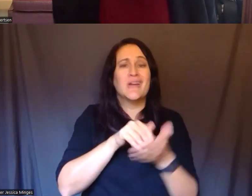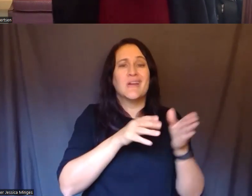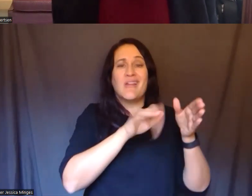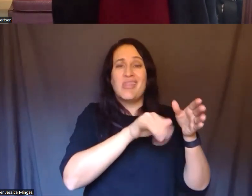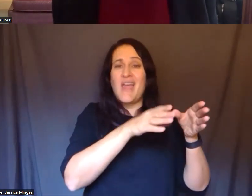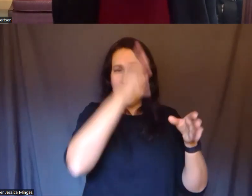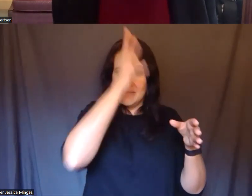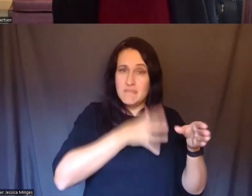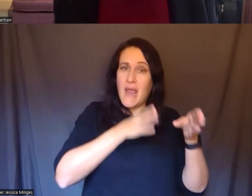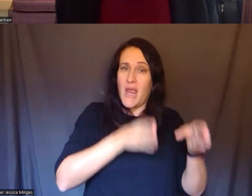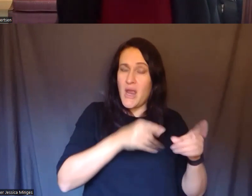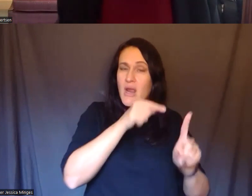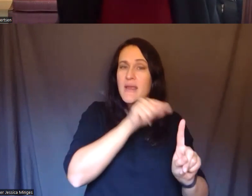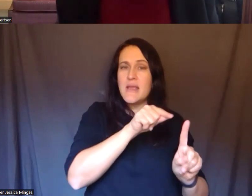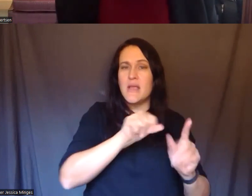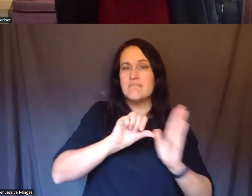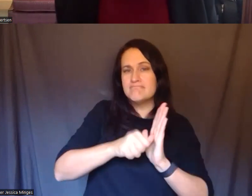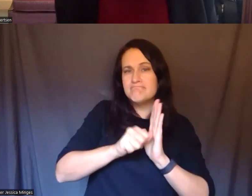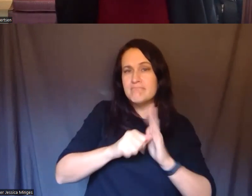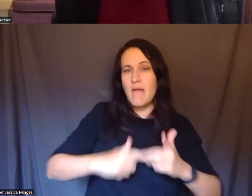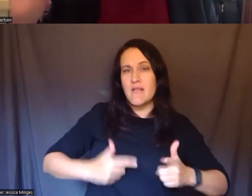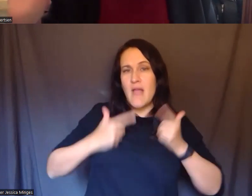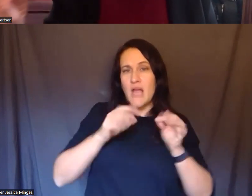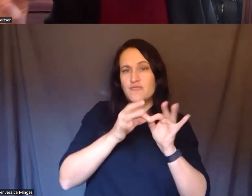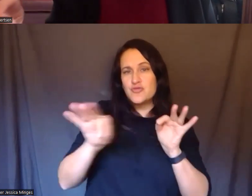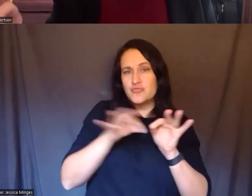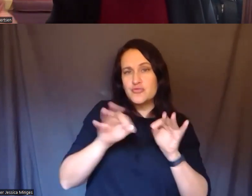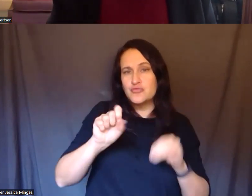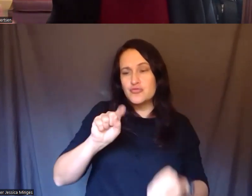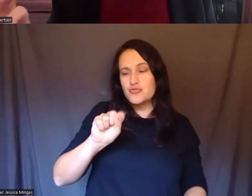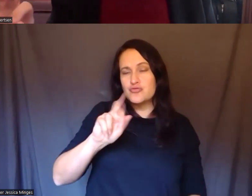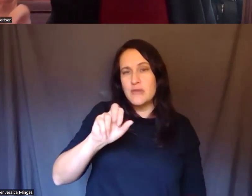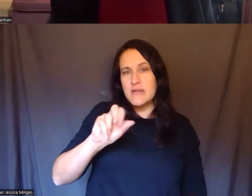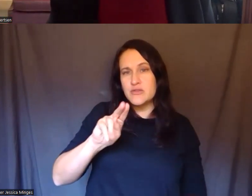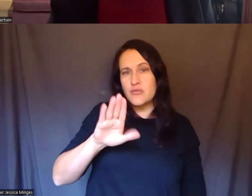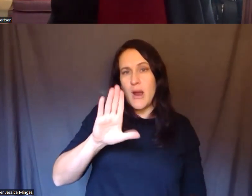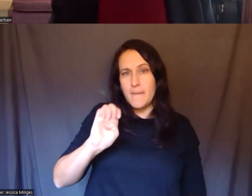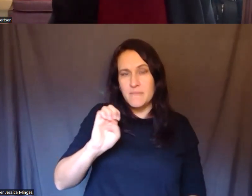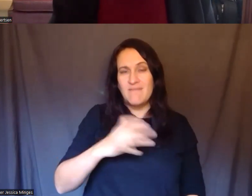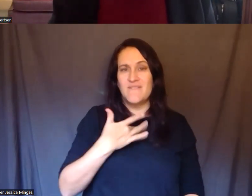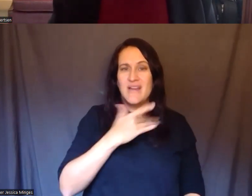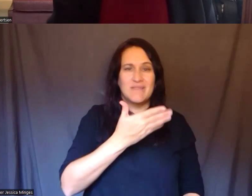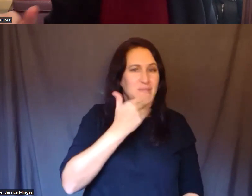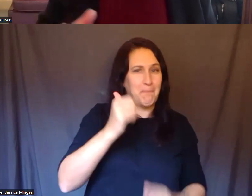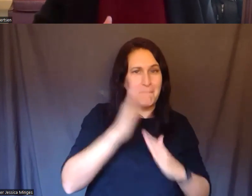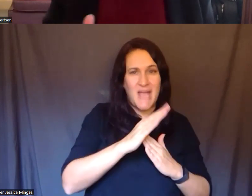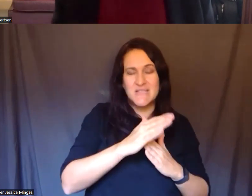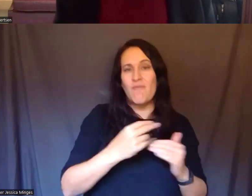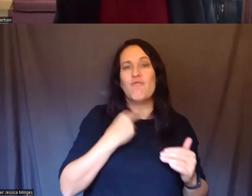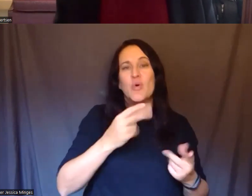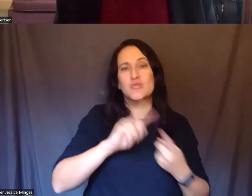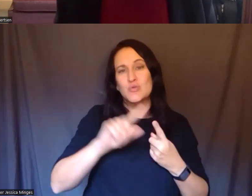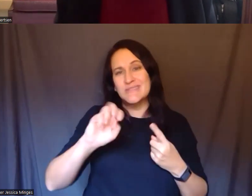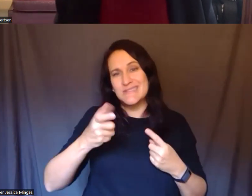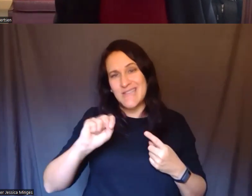of Live Transcribe as being the best voice to text app. Now, I don't use